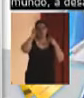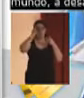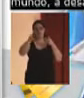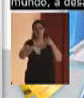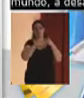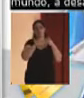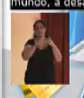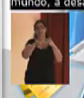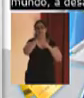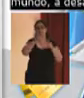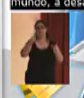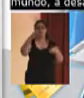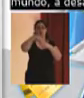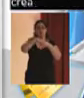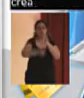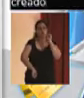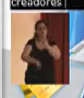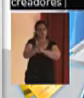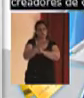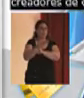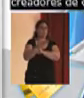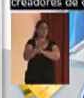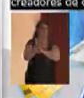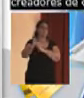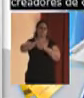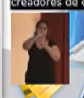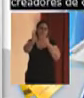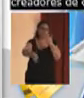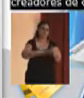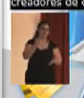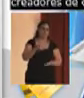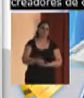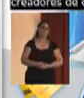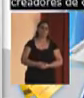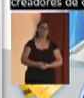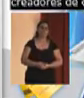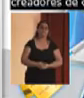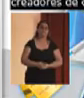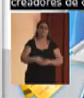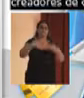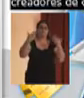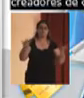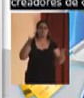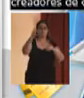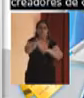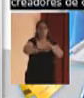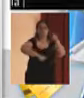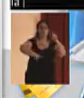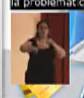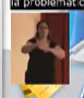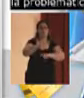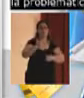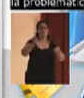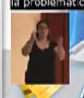for developers, teachers, contents, developers, etc. So what is